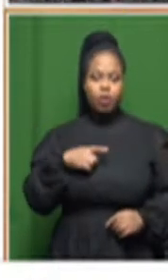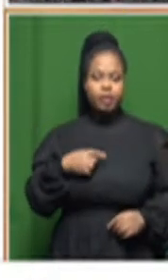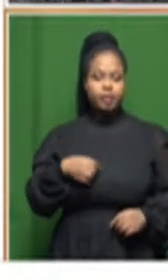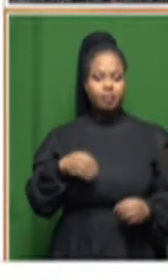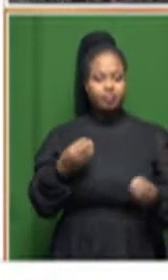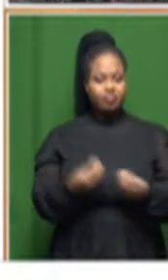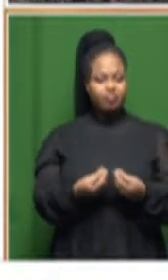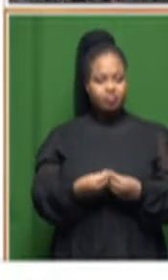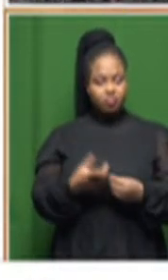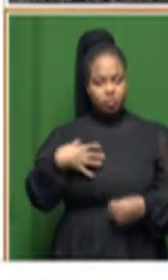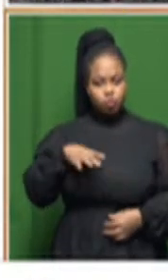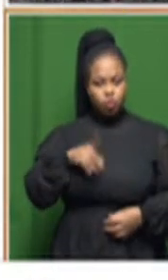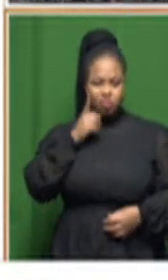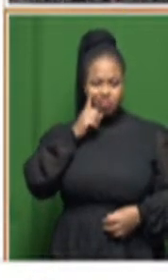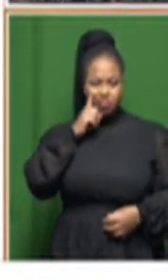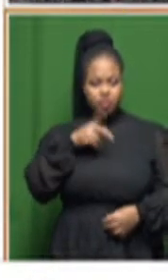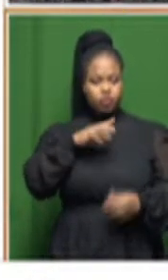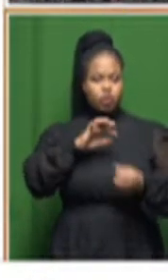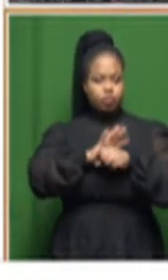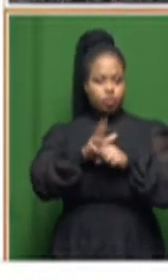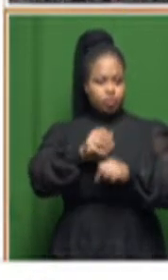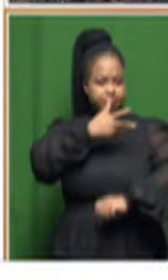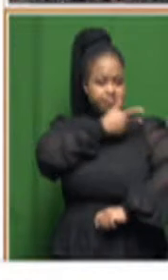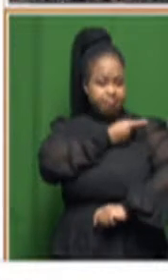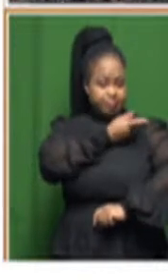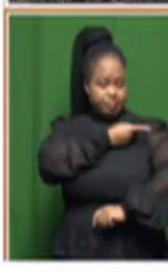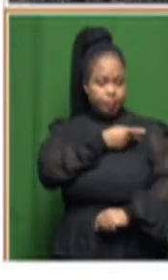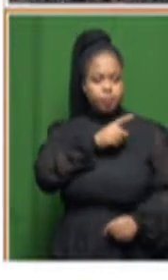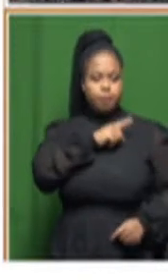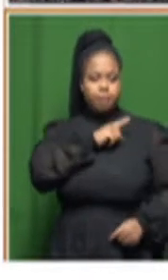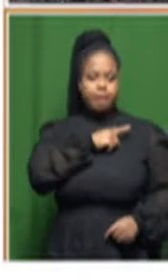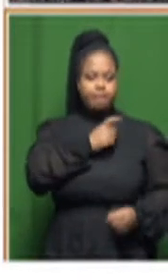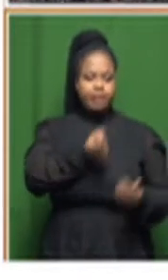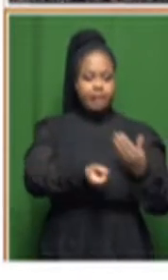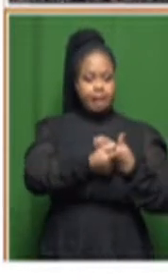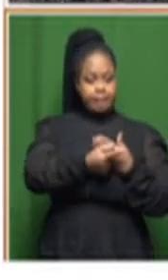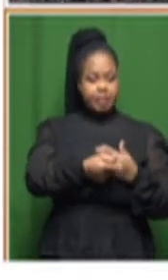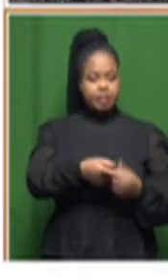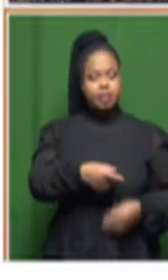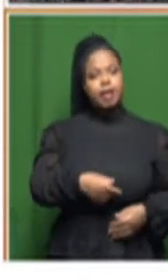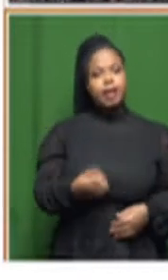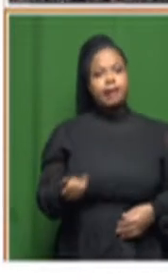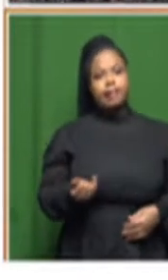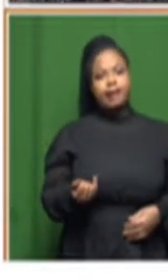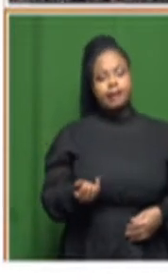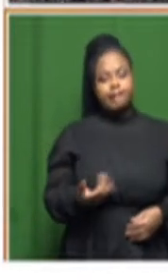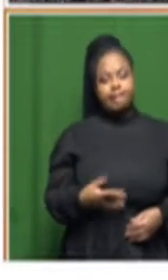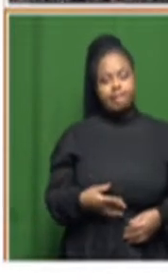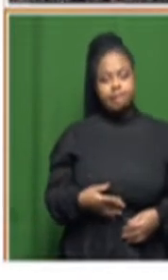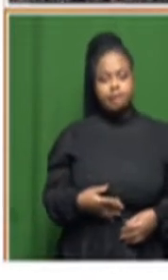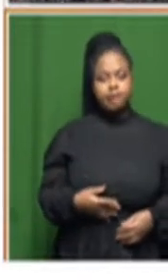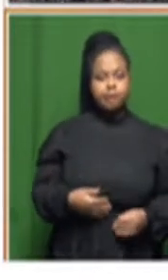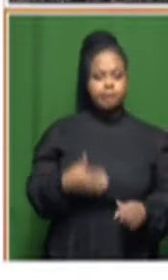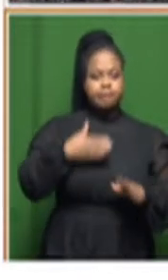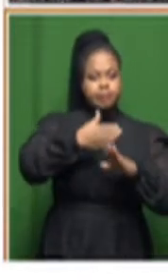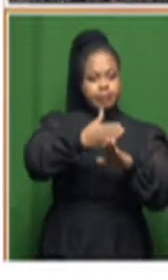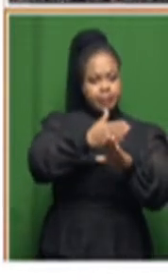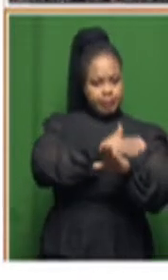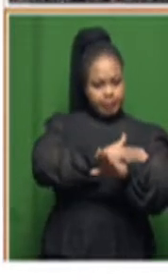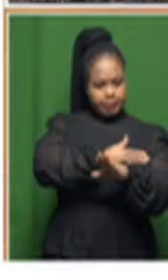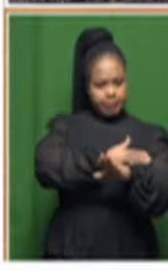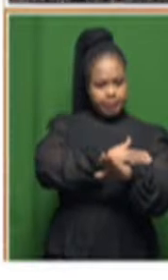looking at with COVID-19 vaccines. So an adverse event of special interest is a pre-specified